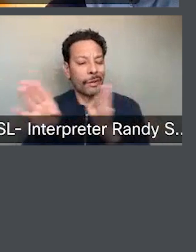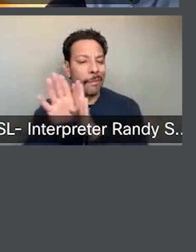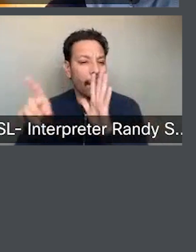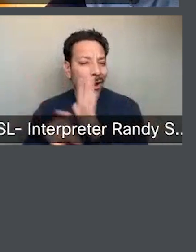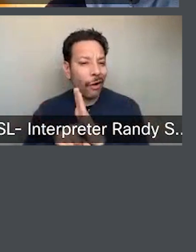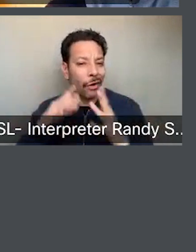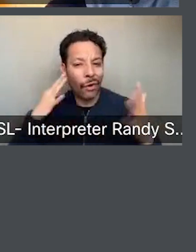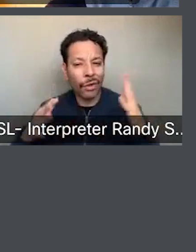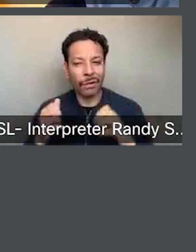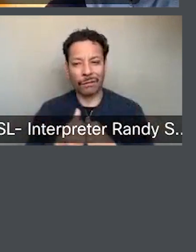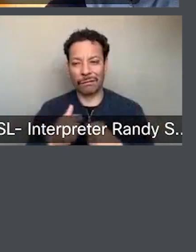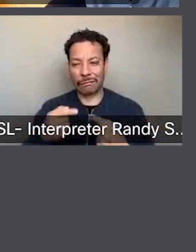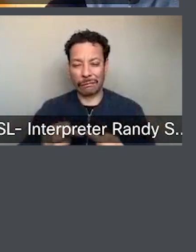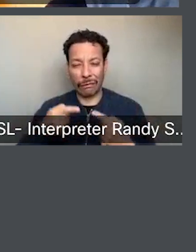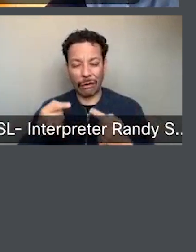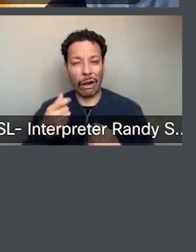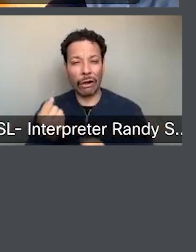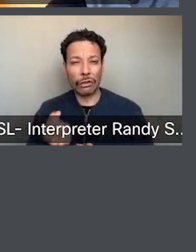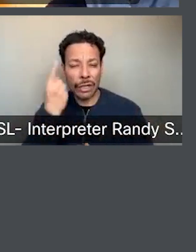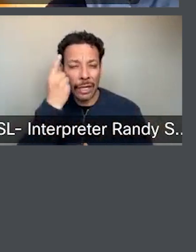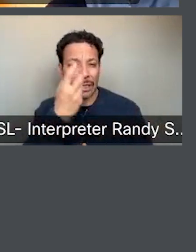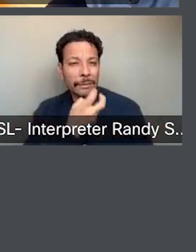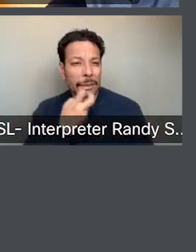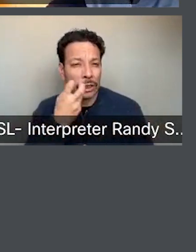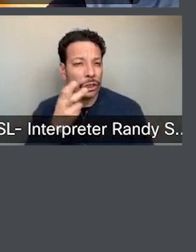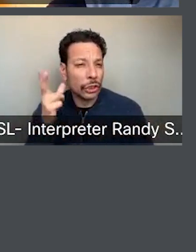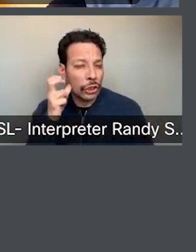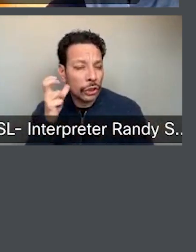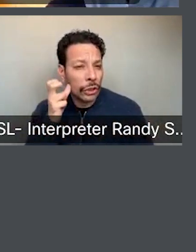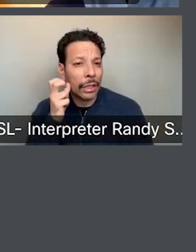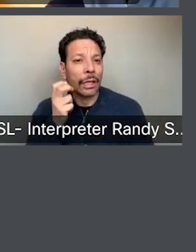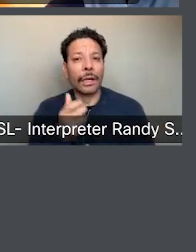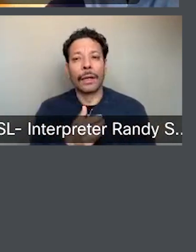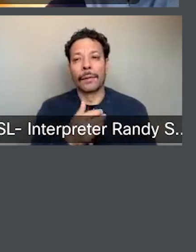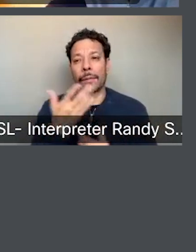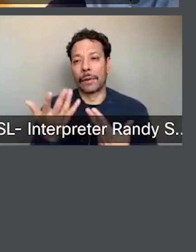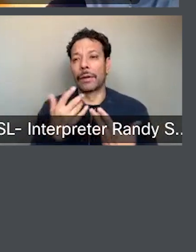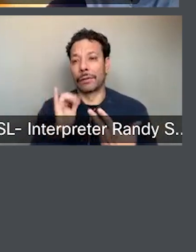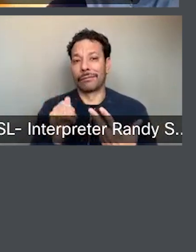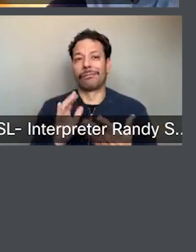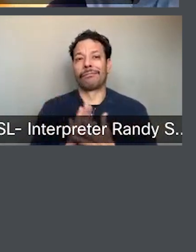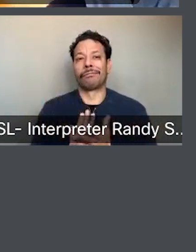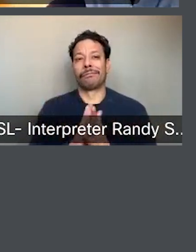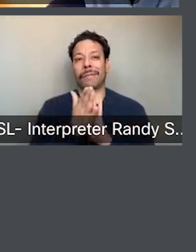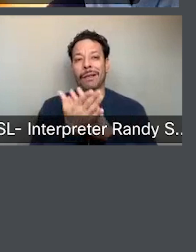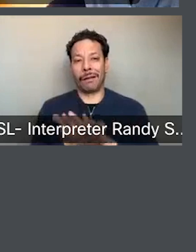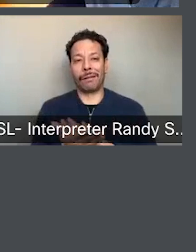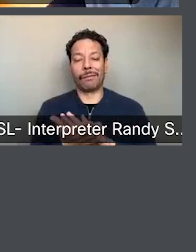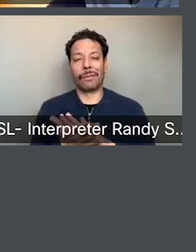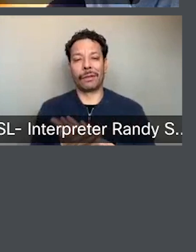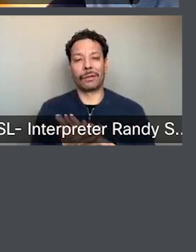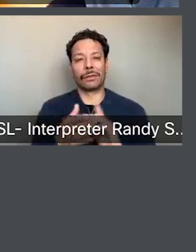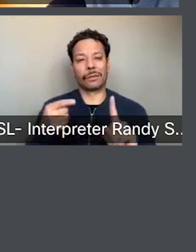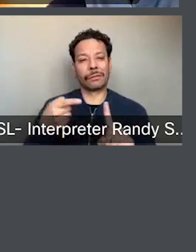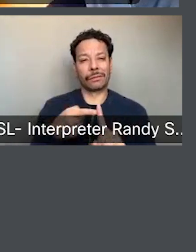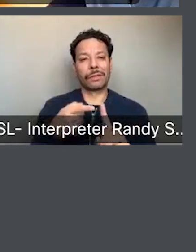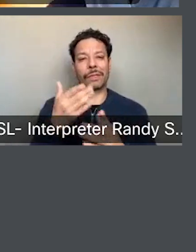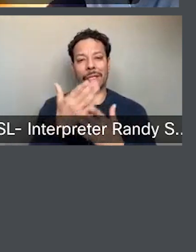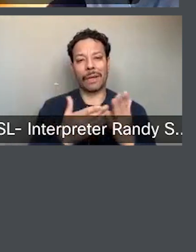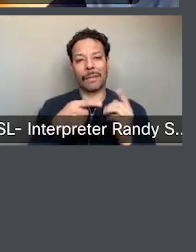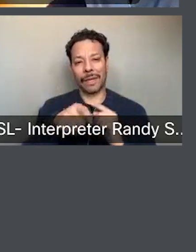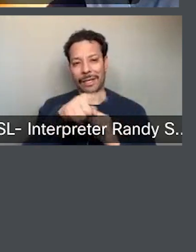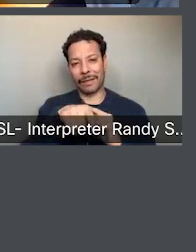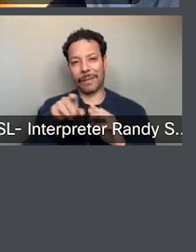their understanding of speech, which would eventually cause and contribute to some of these